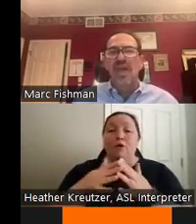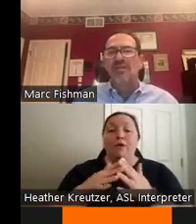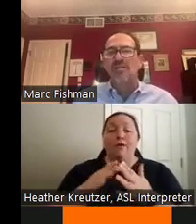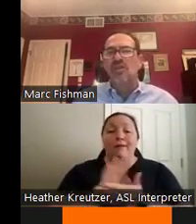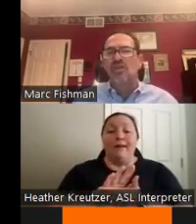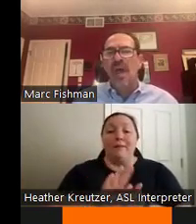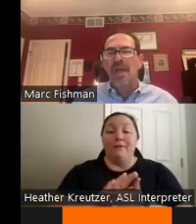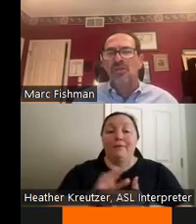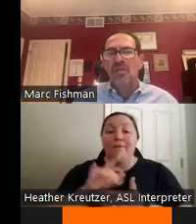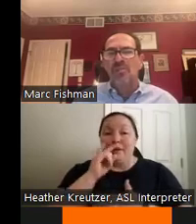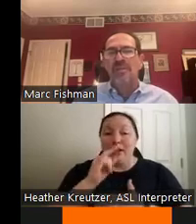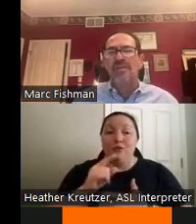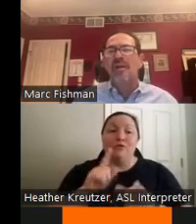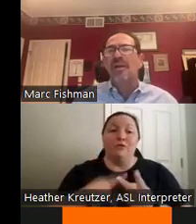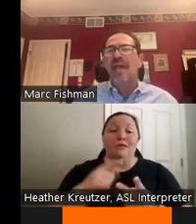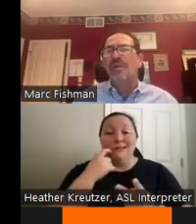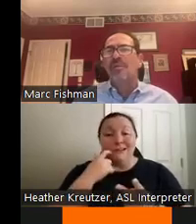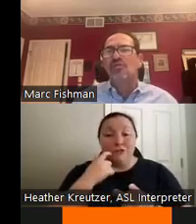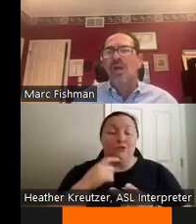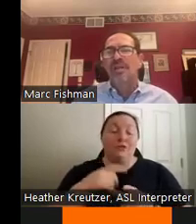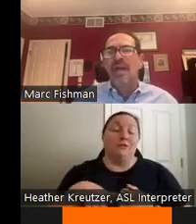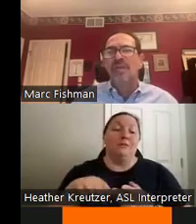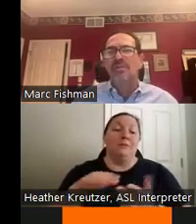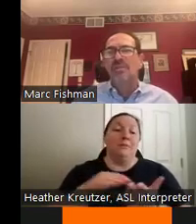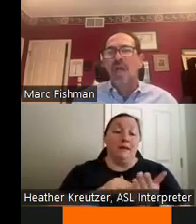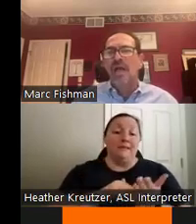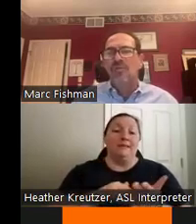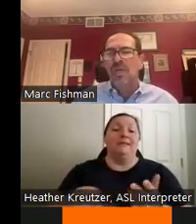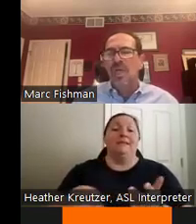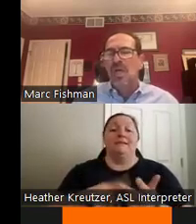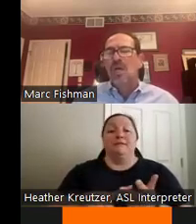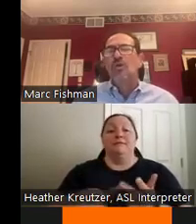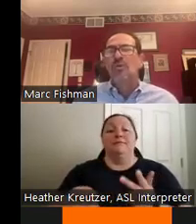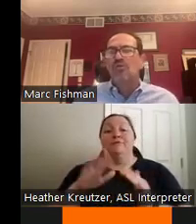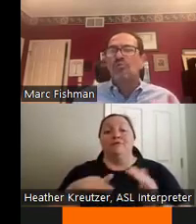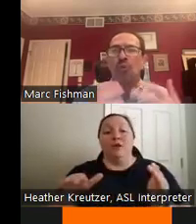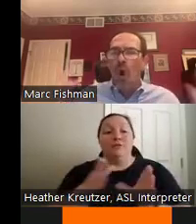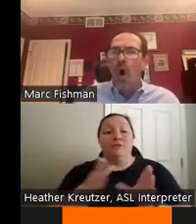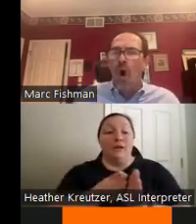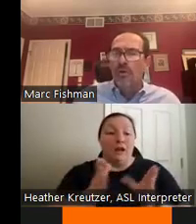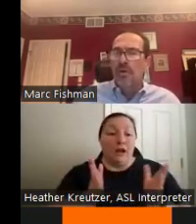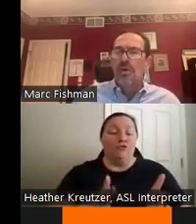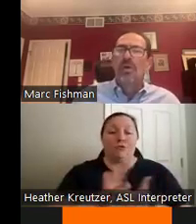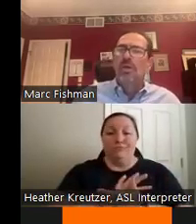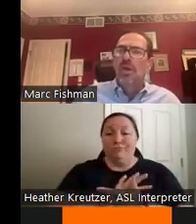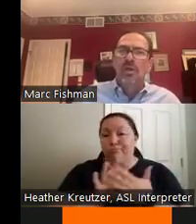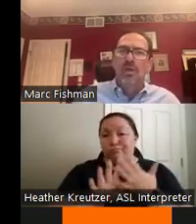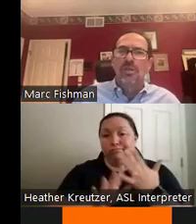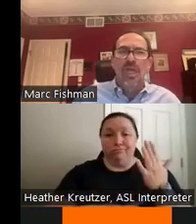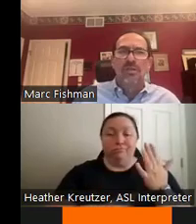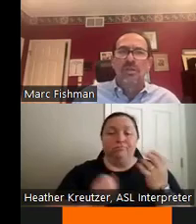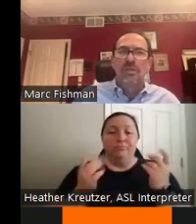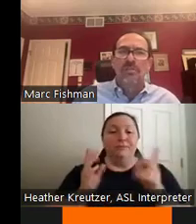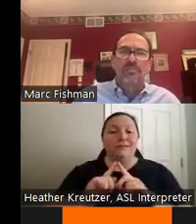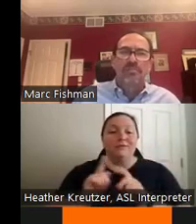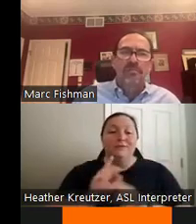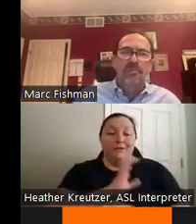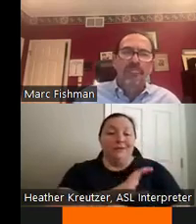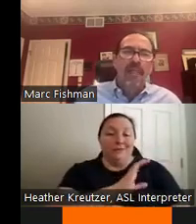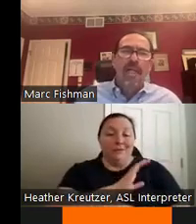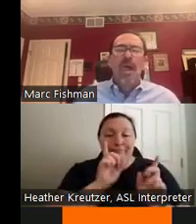American Society of Addiction Medicine, by the American Academy of Child and Adolescent Psychiatry. So there's broad clinical